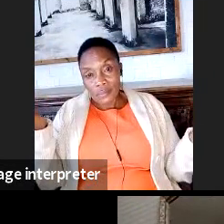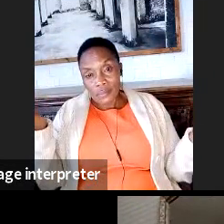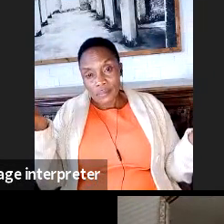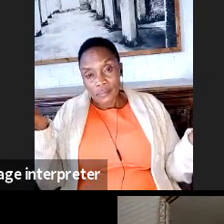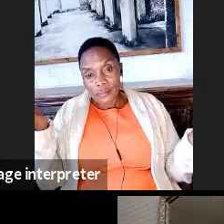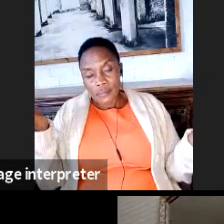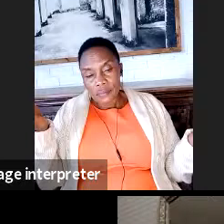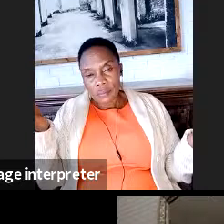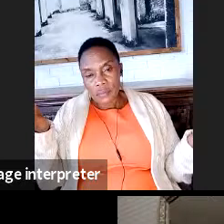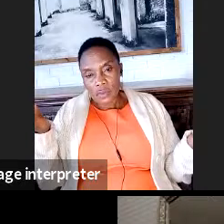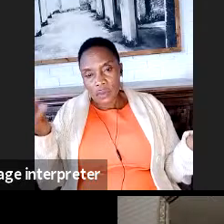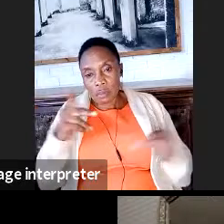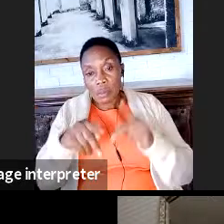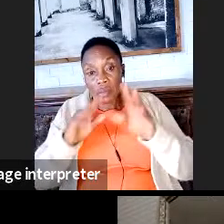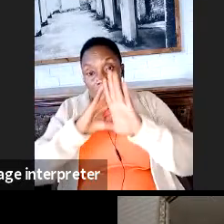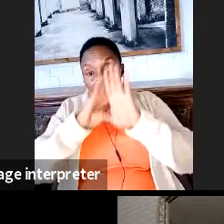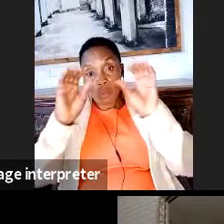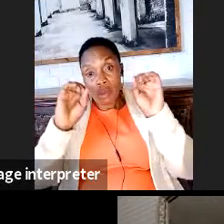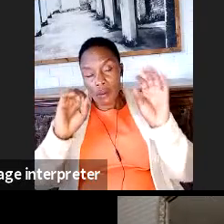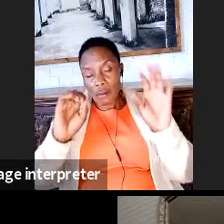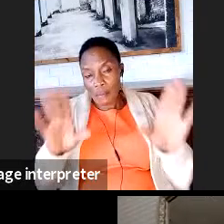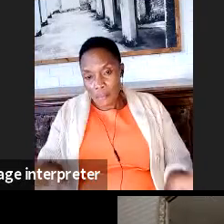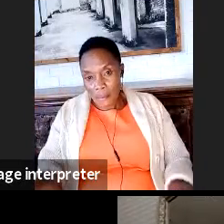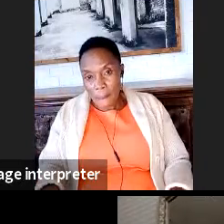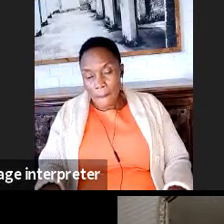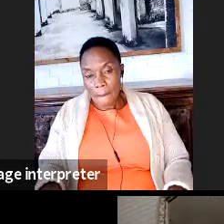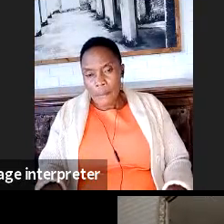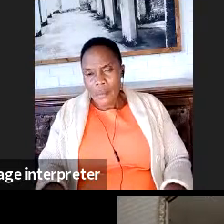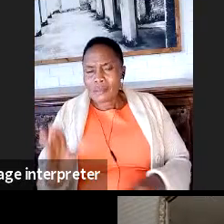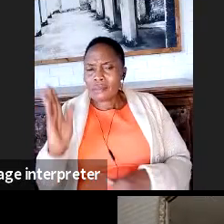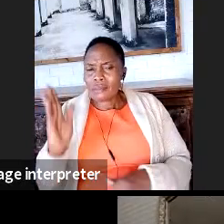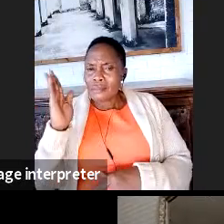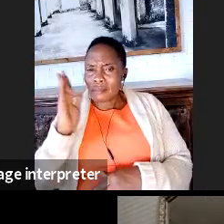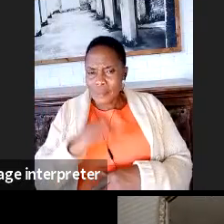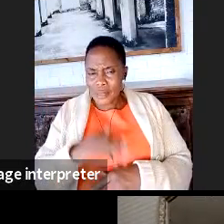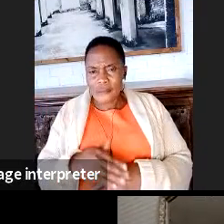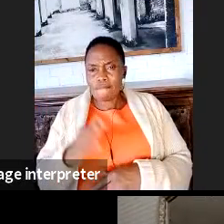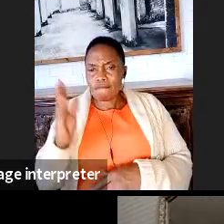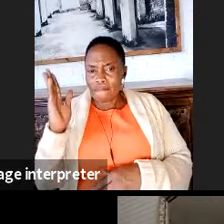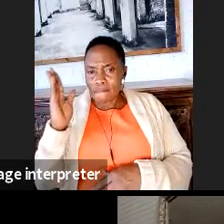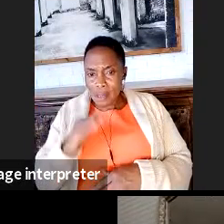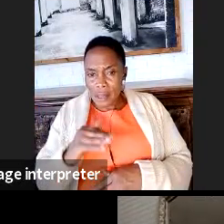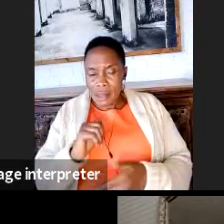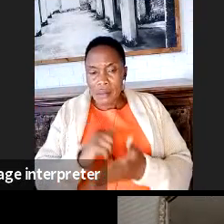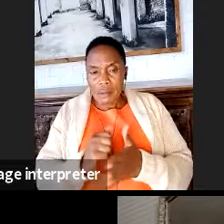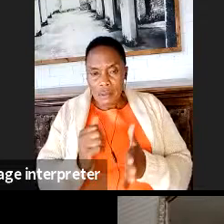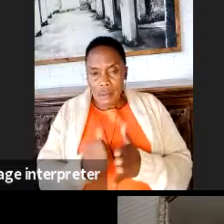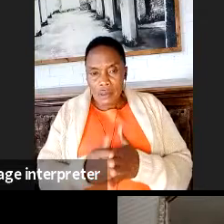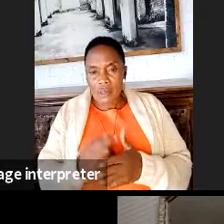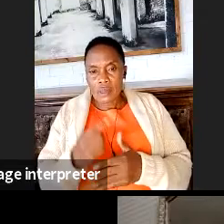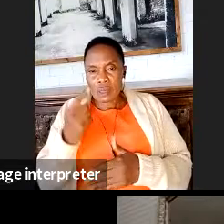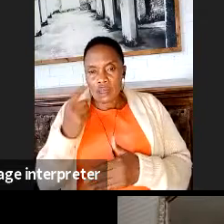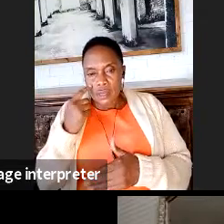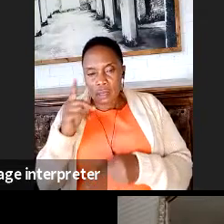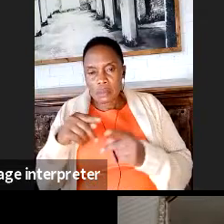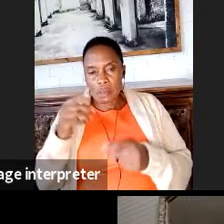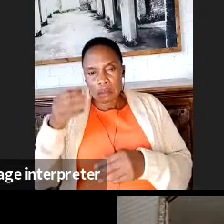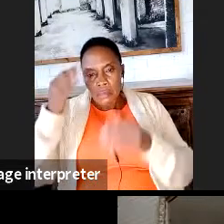sort of lack of awareness here, which potentially be quite dangerous, because they see a certain law and it sounds nice in terms